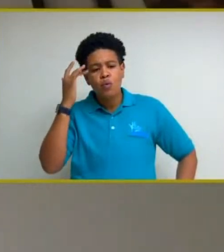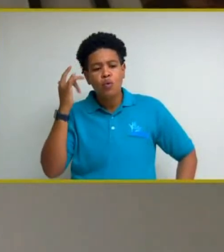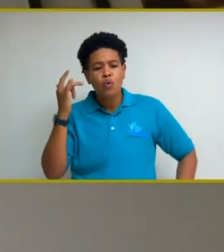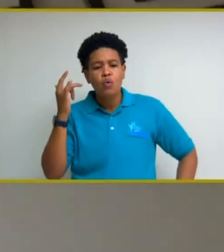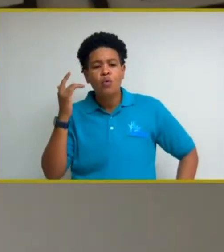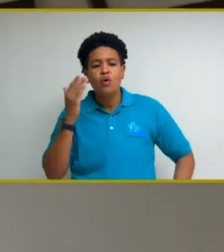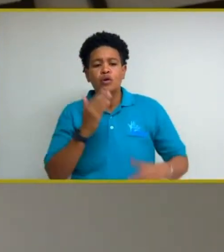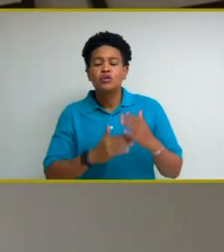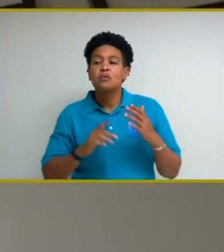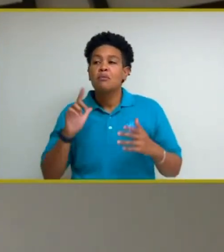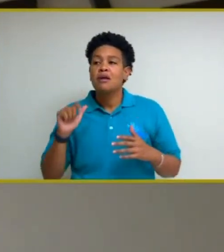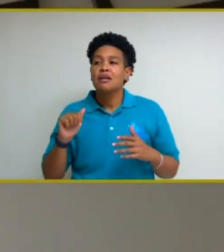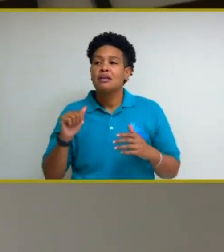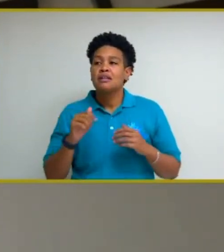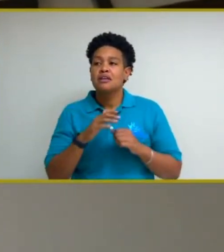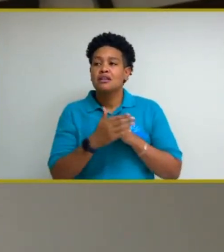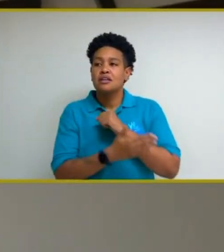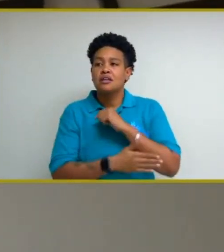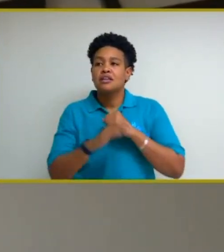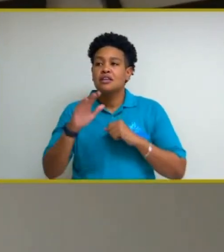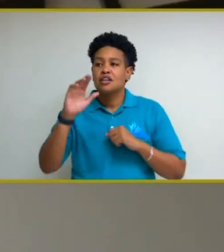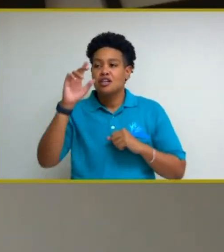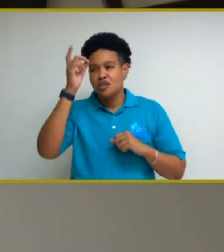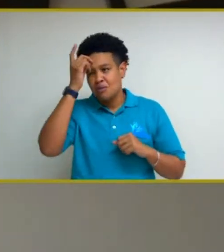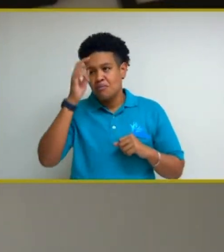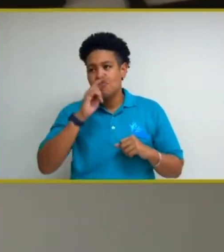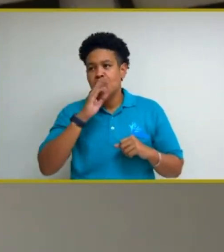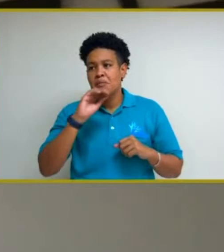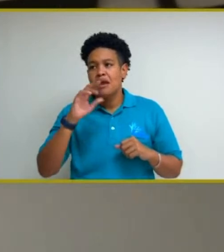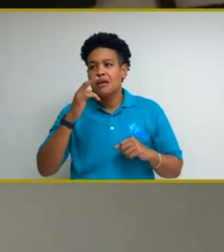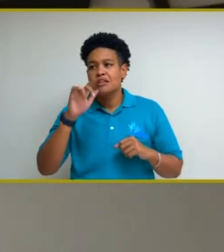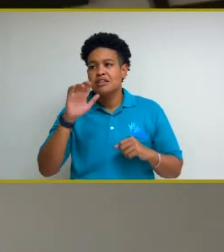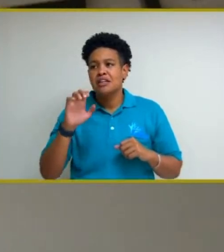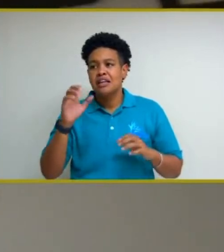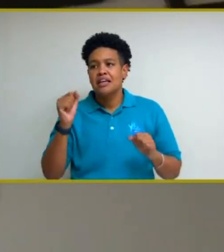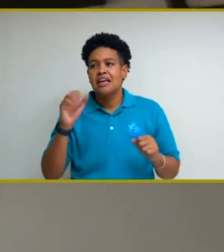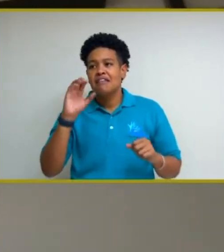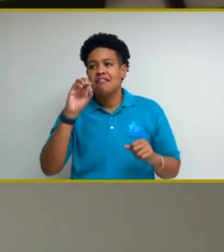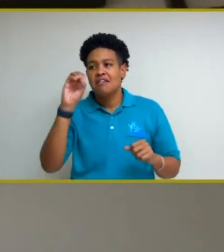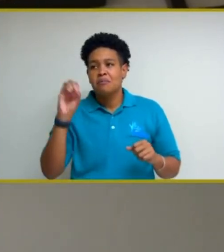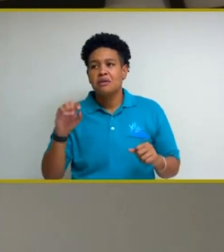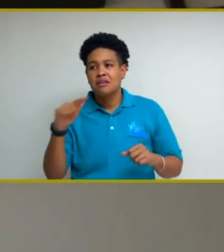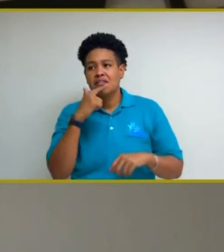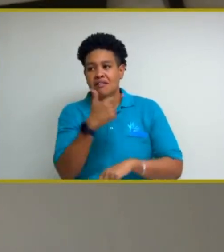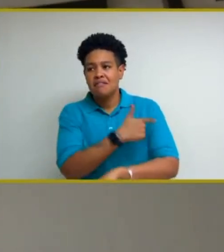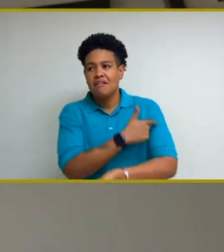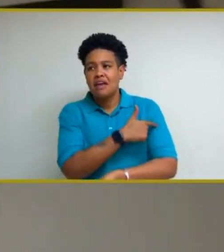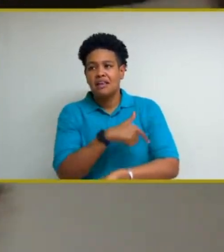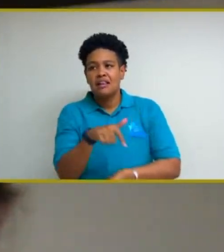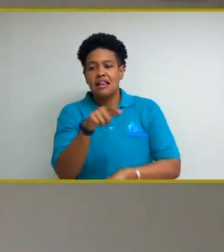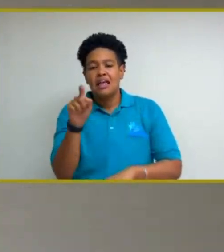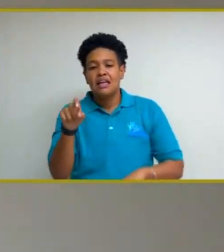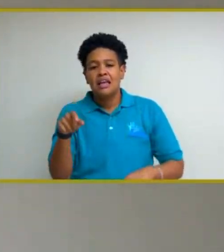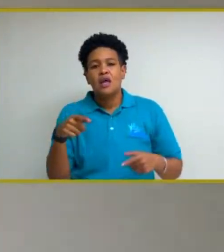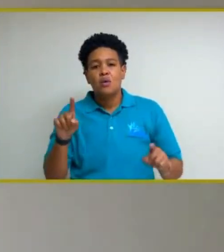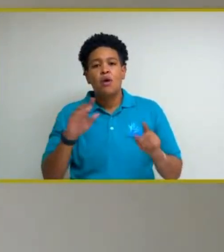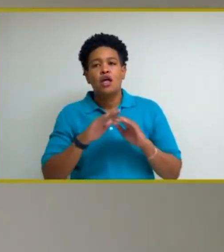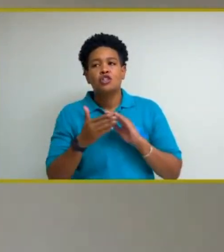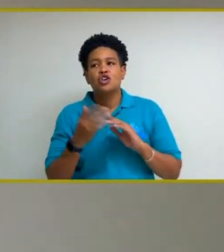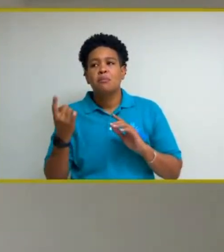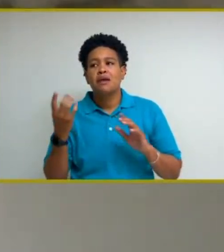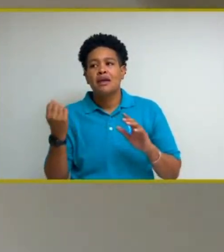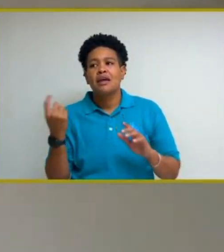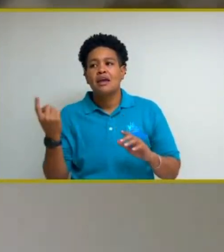states like the Dominican Republic and Chile able to secure at least 50% of the vaccines they needed, while Jamaica secured